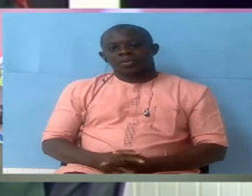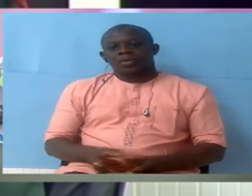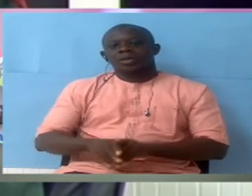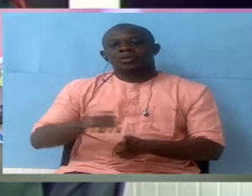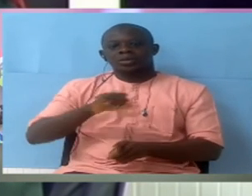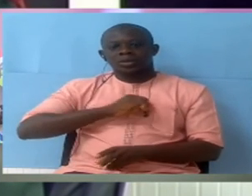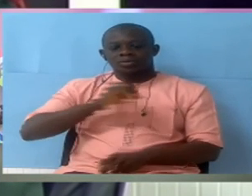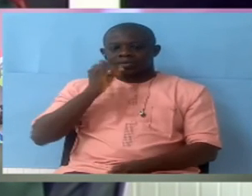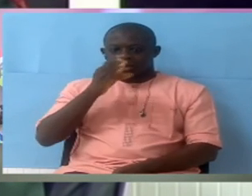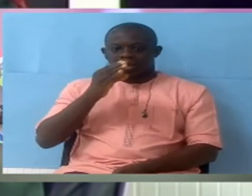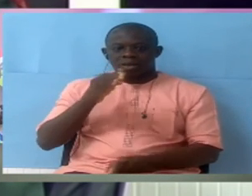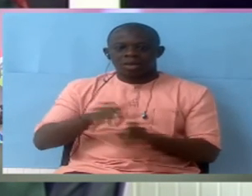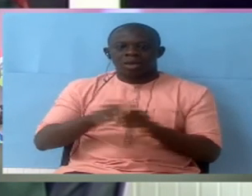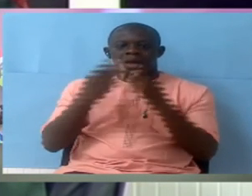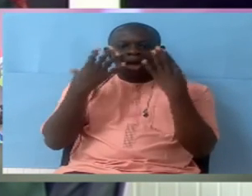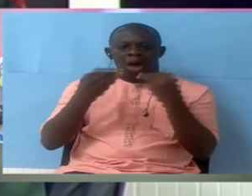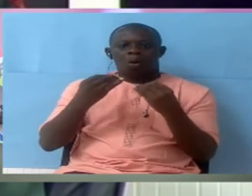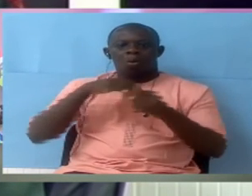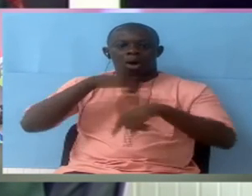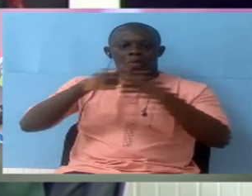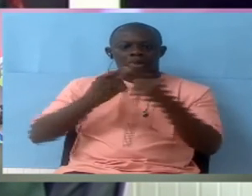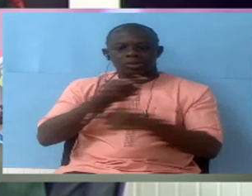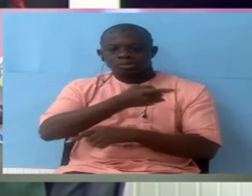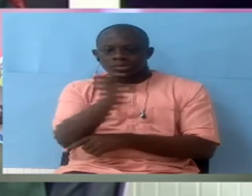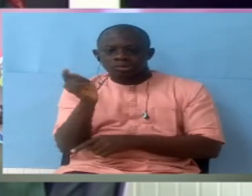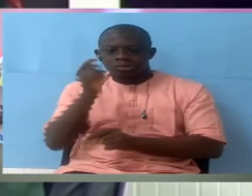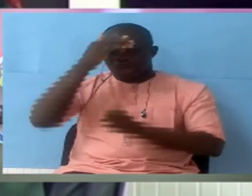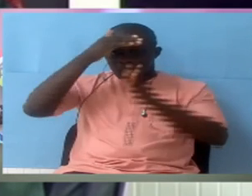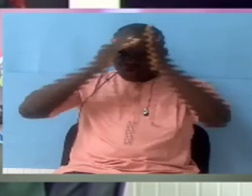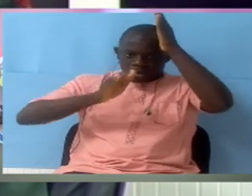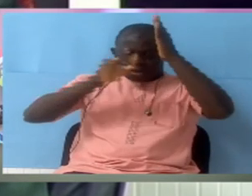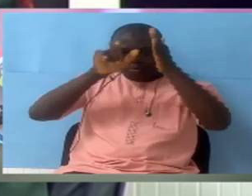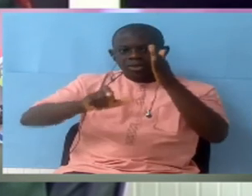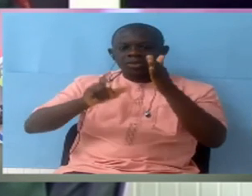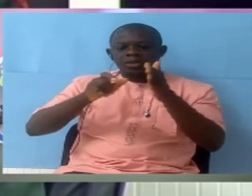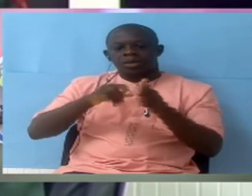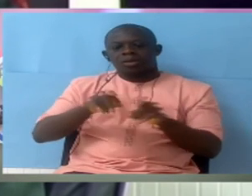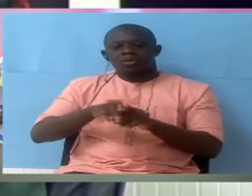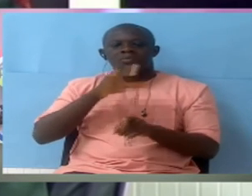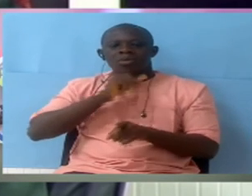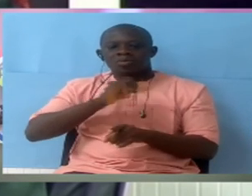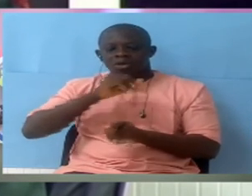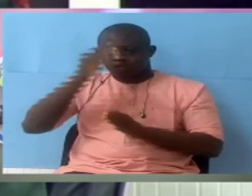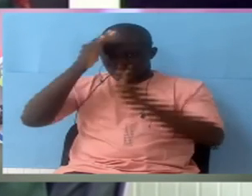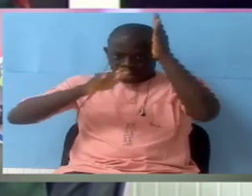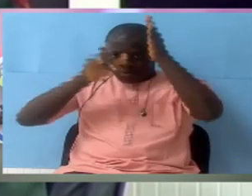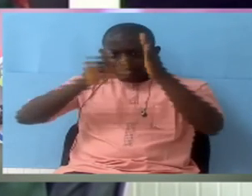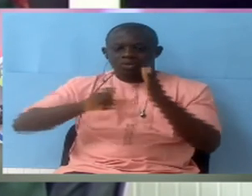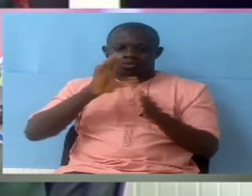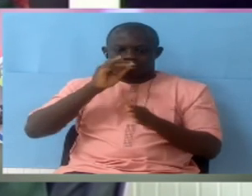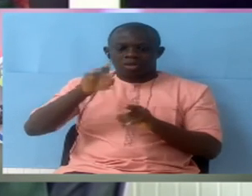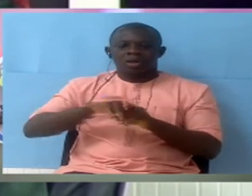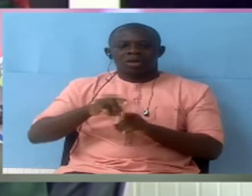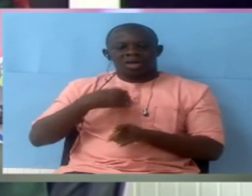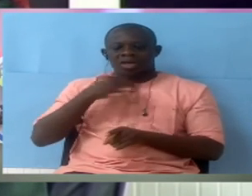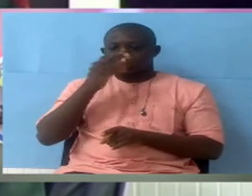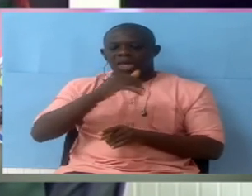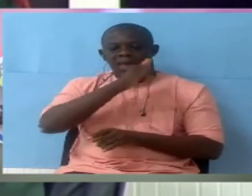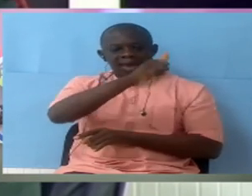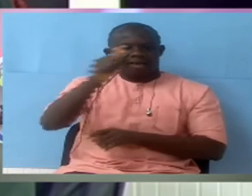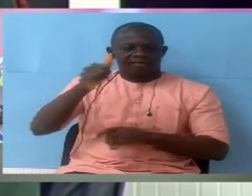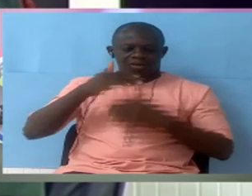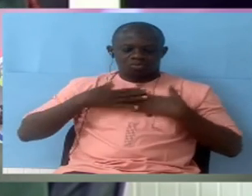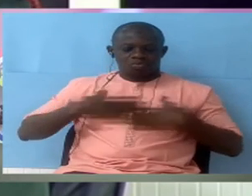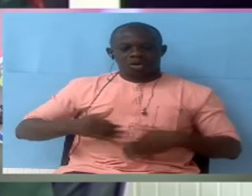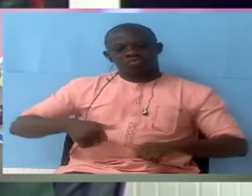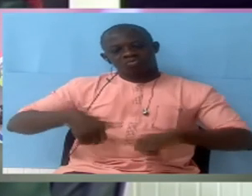said how are the men? Mune naka gay. I said that everybody is fine. Manele